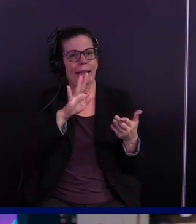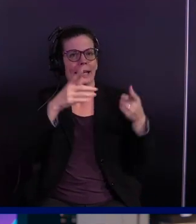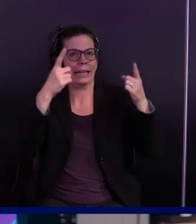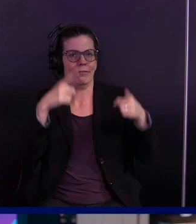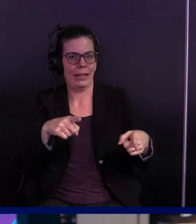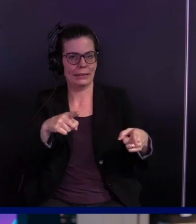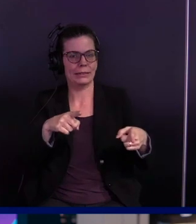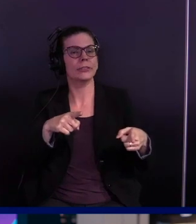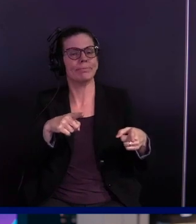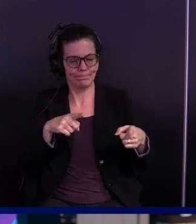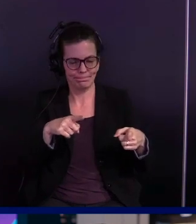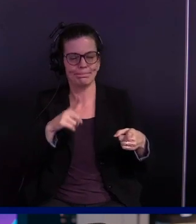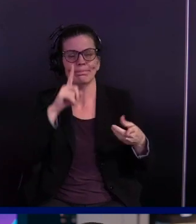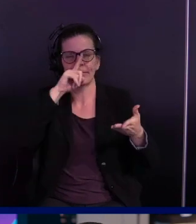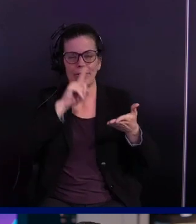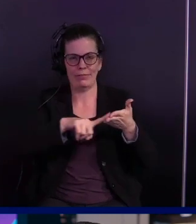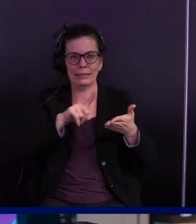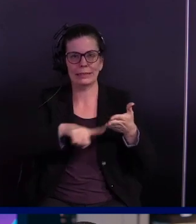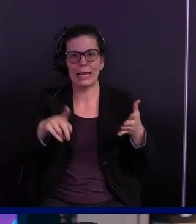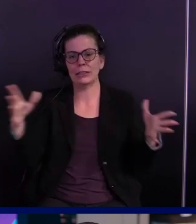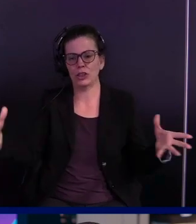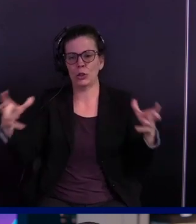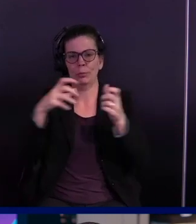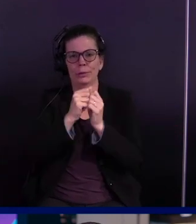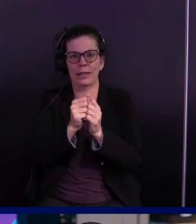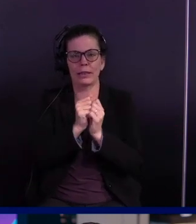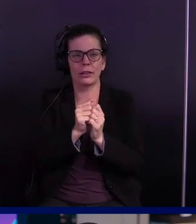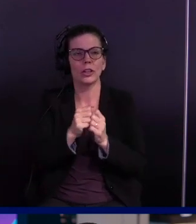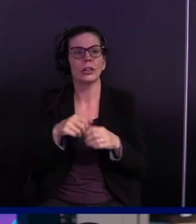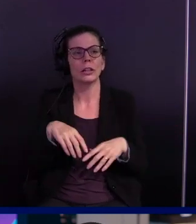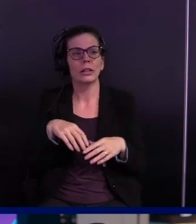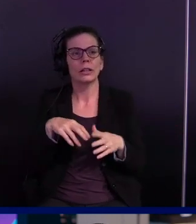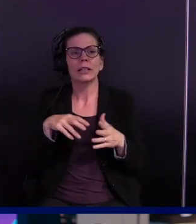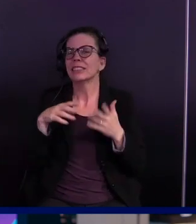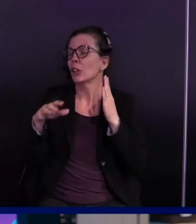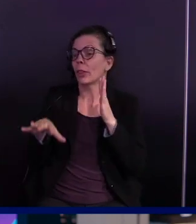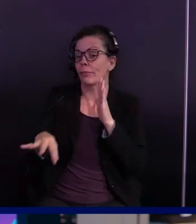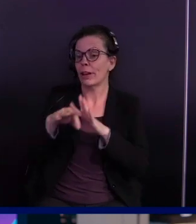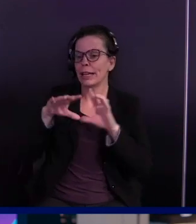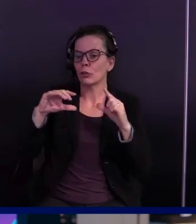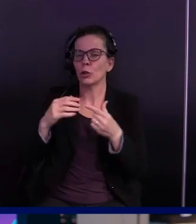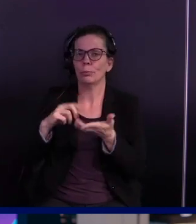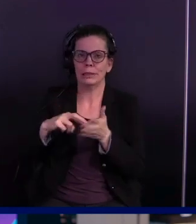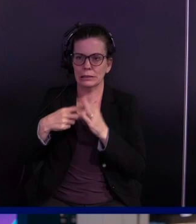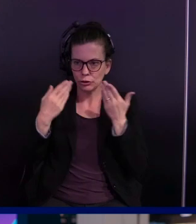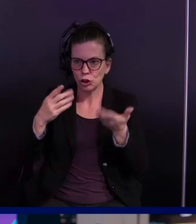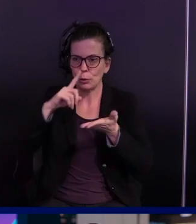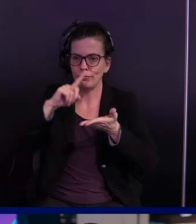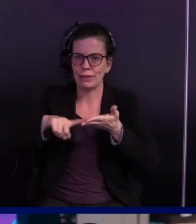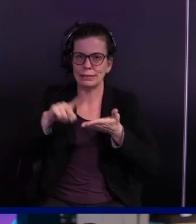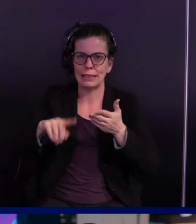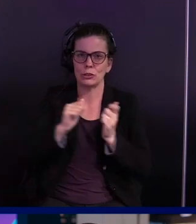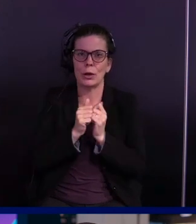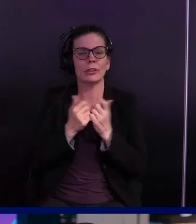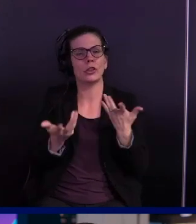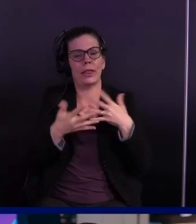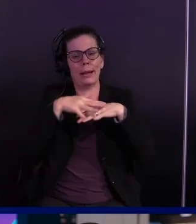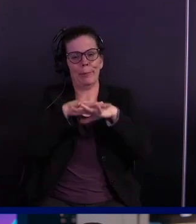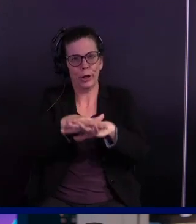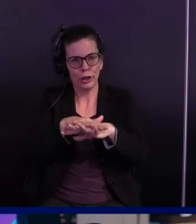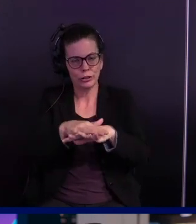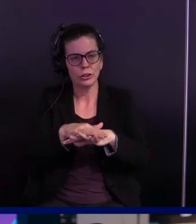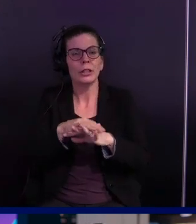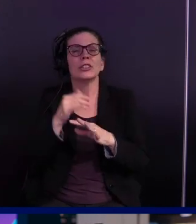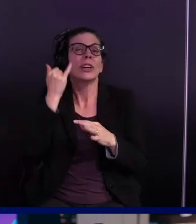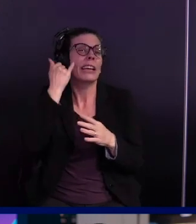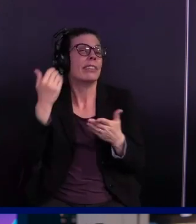you need to investigate together. We think of finding groups as findings that should be investigated together. So that's when there's like